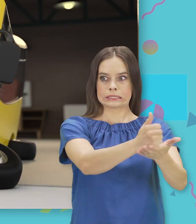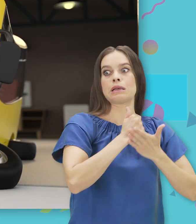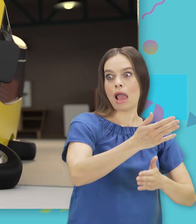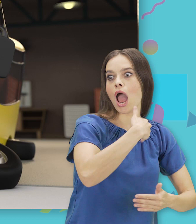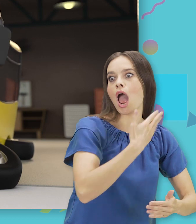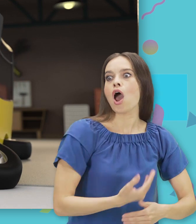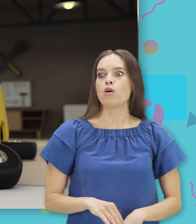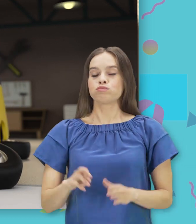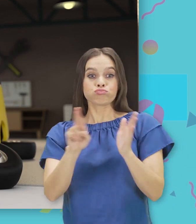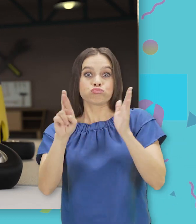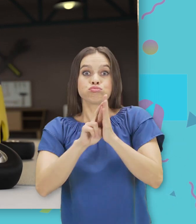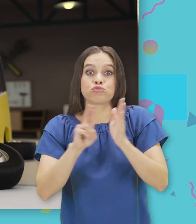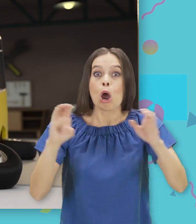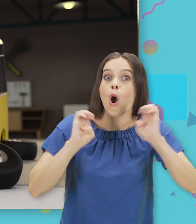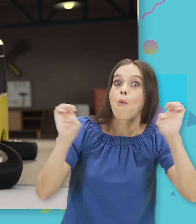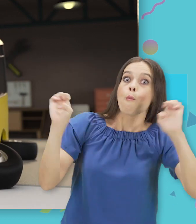be on its way.